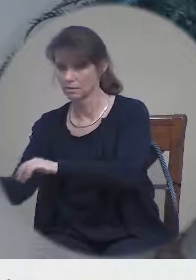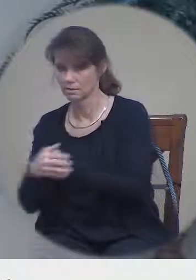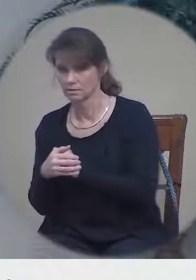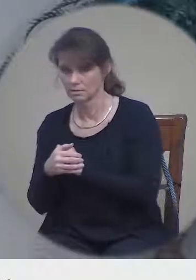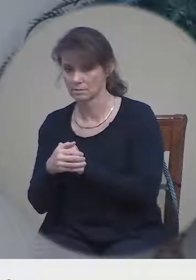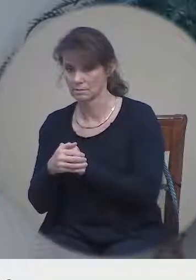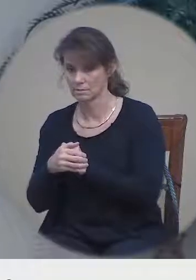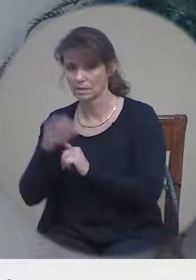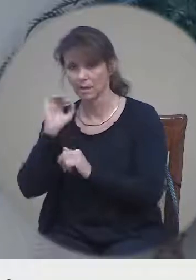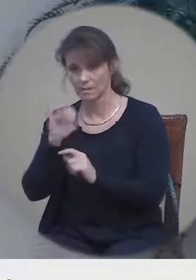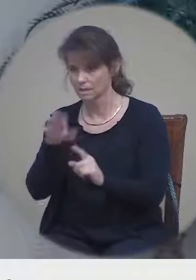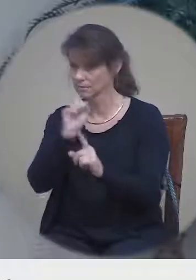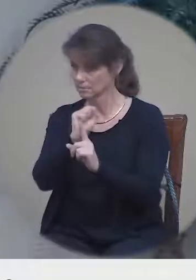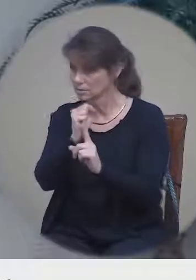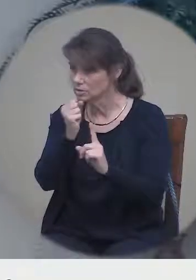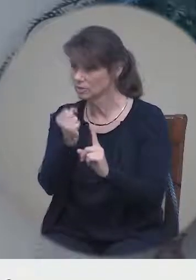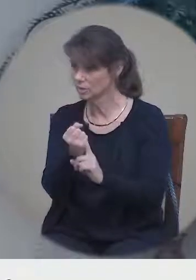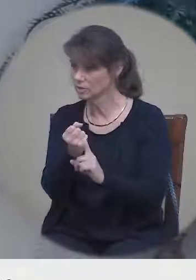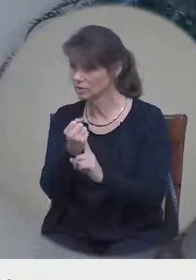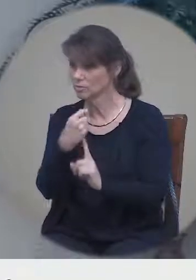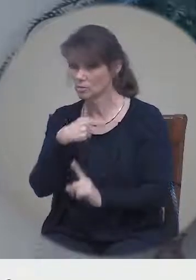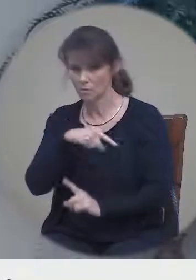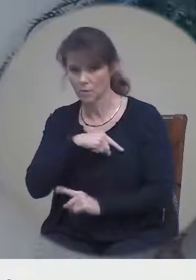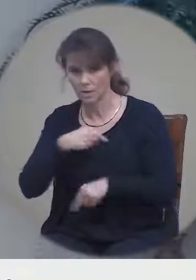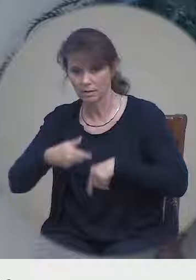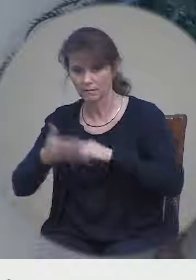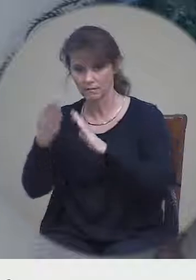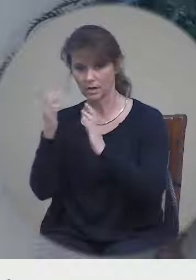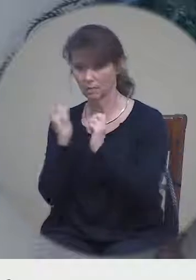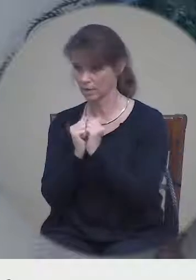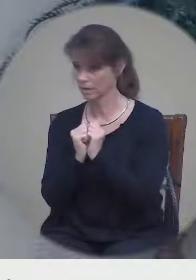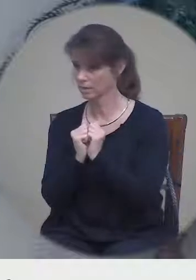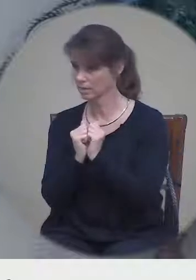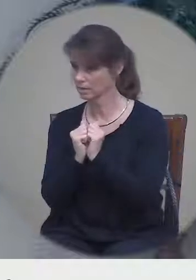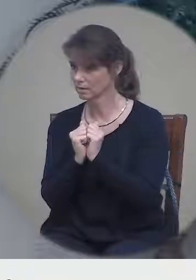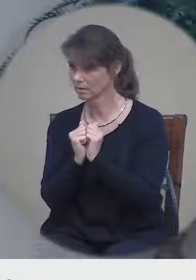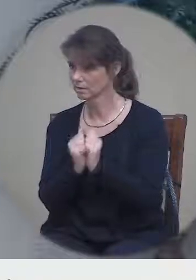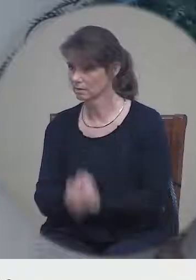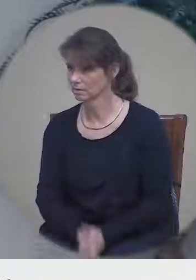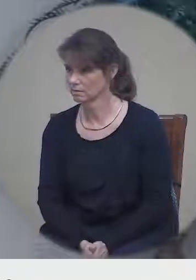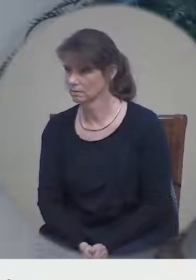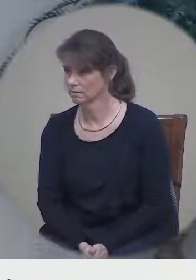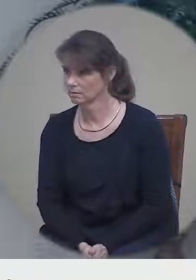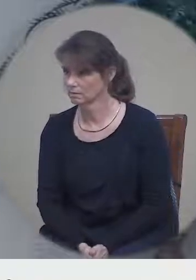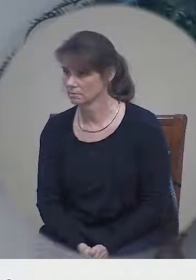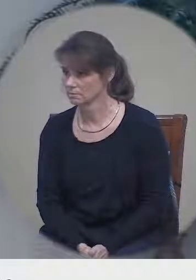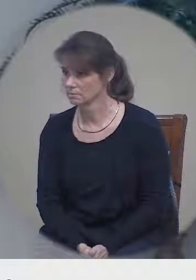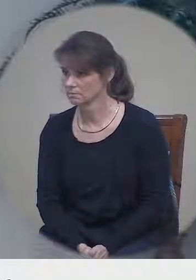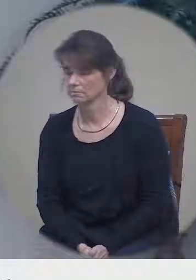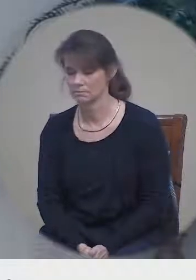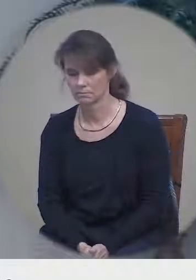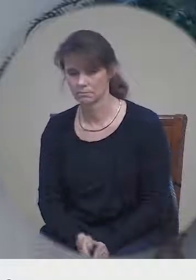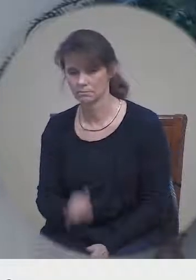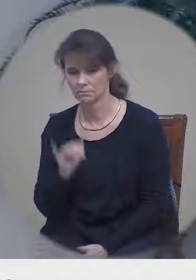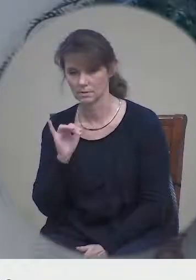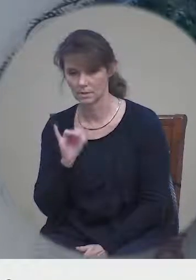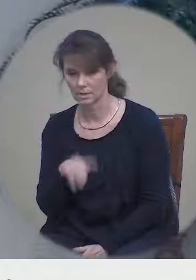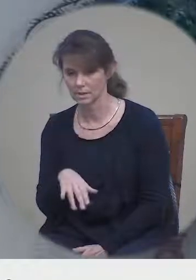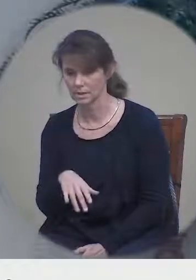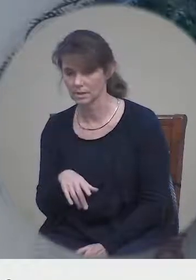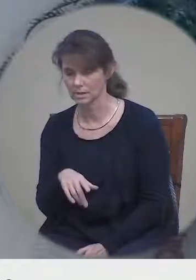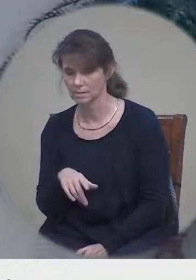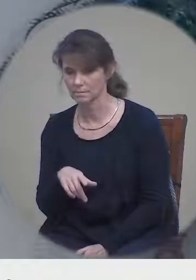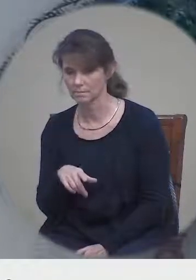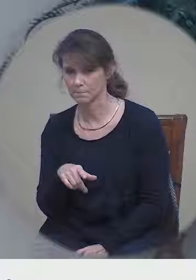see the circumstance that we are the argument, the apologetics that are being